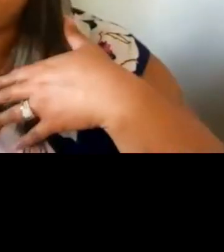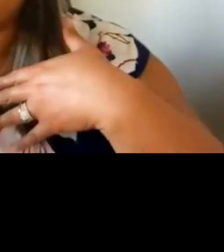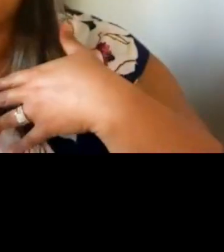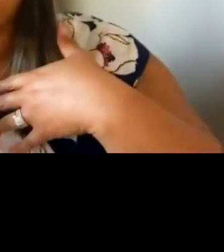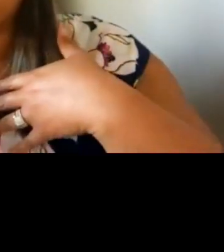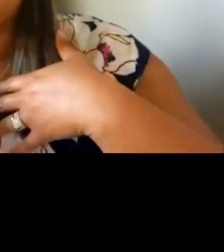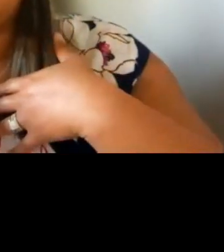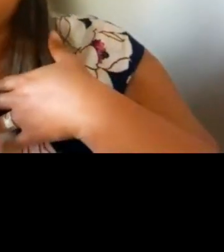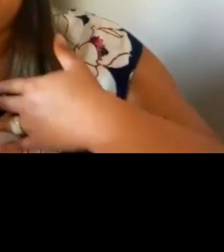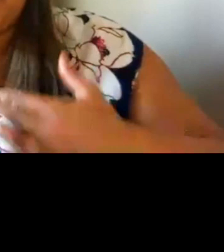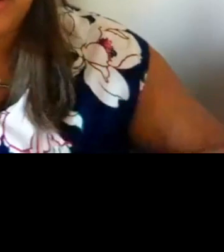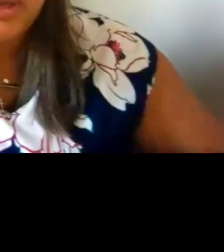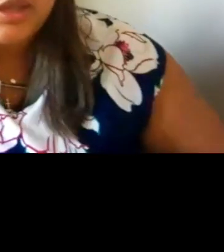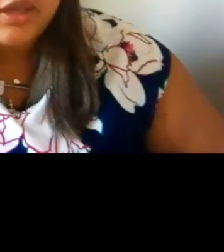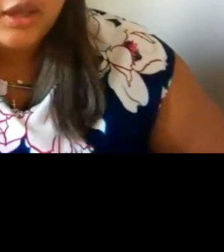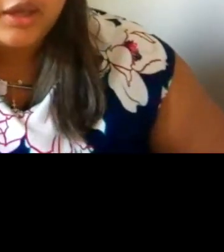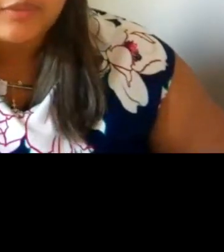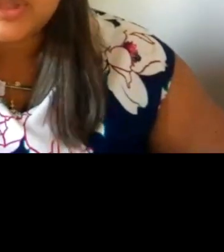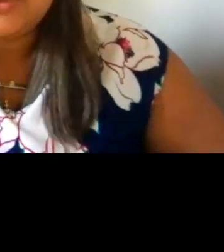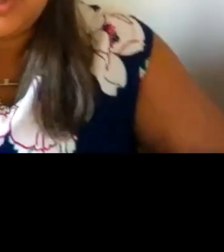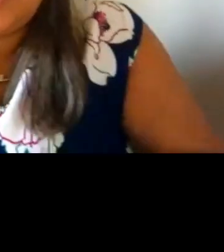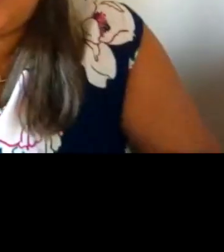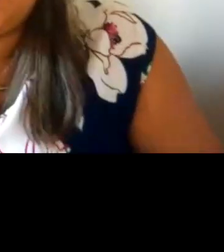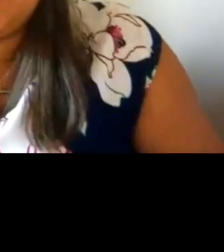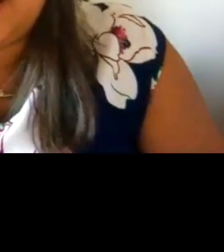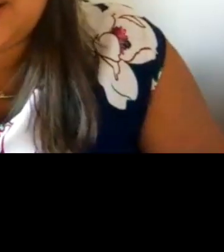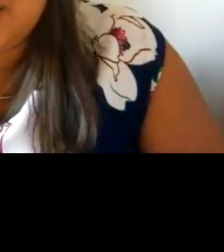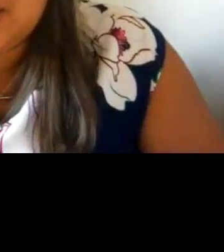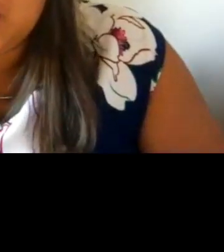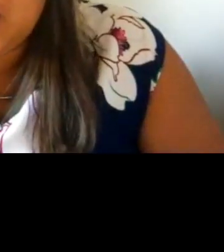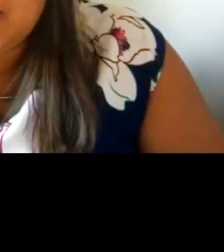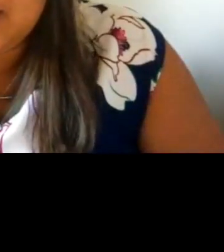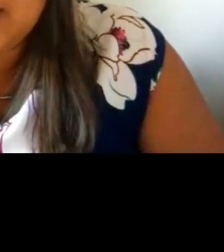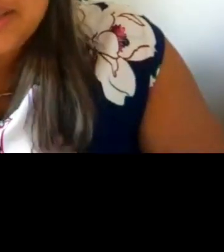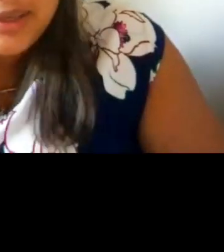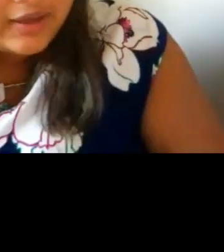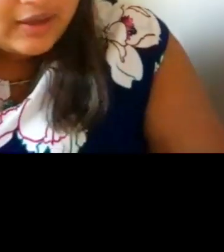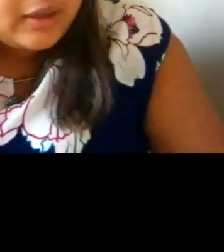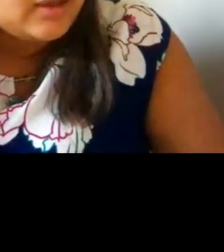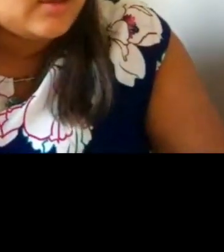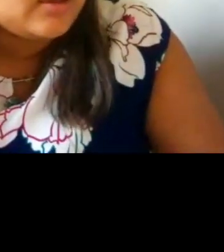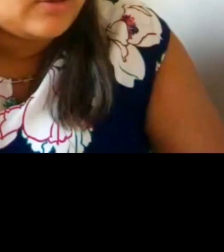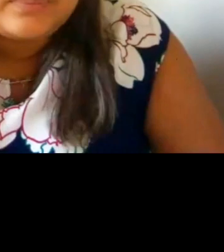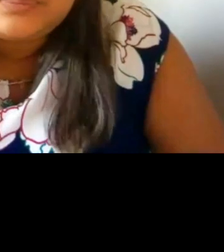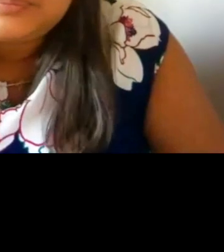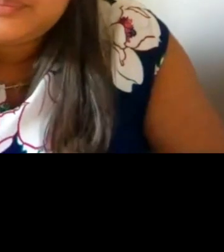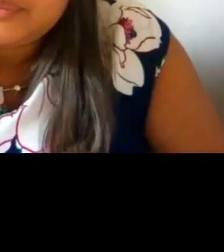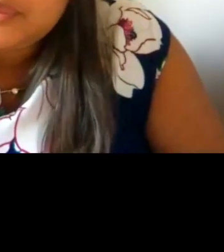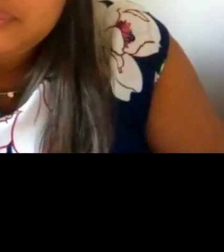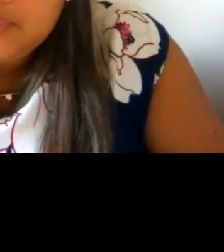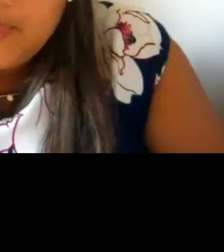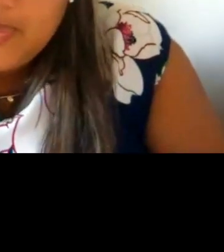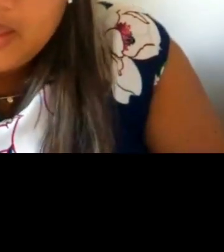our own codes in our code book. So that's really great to see as it changes. Let's